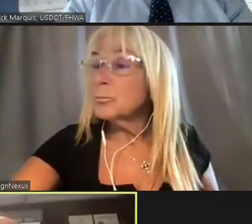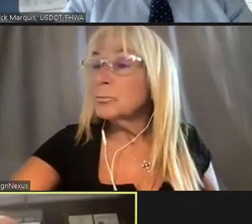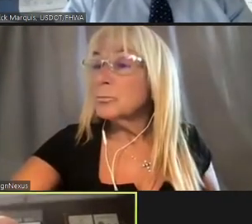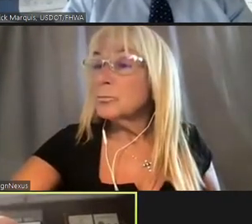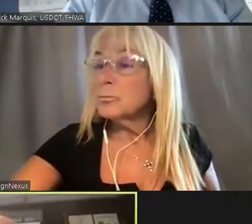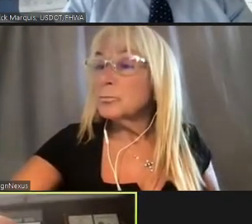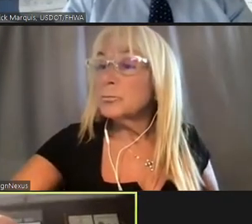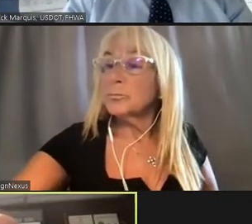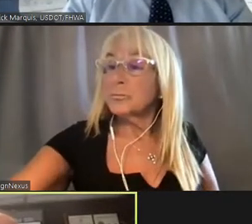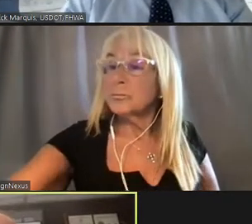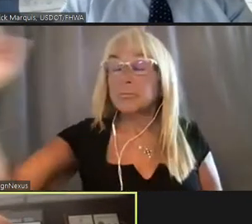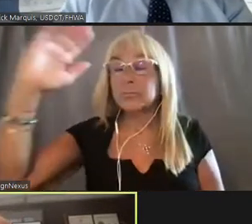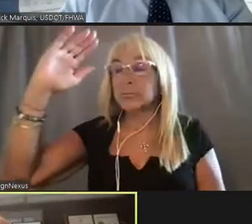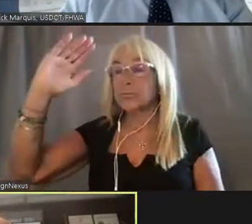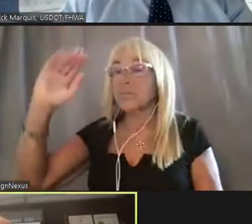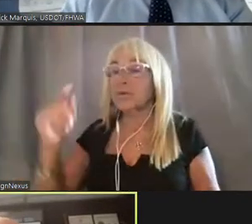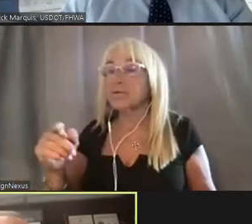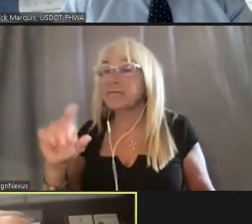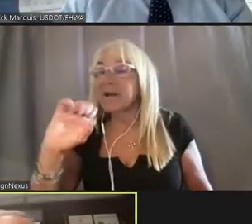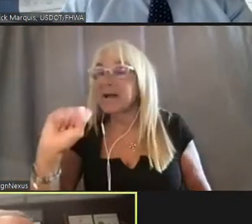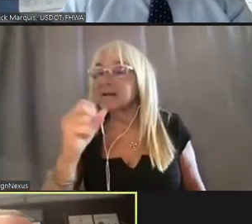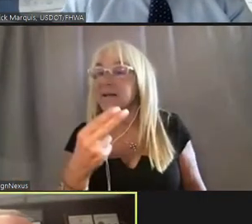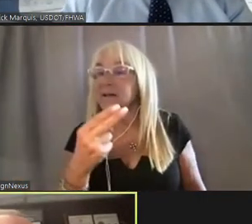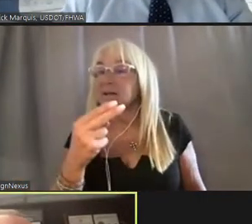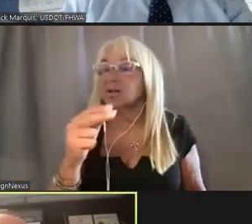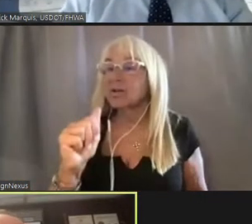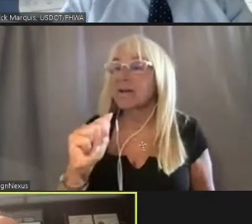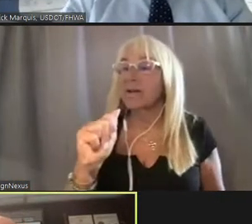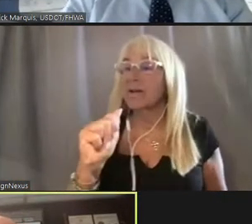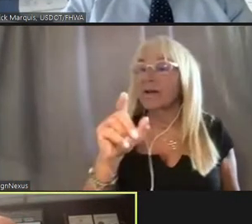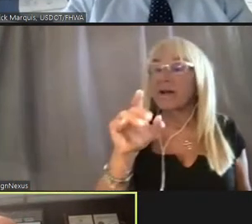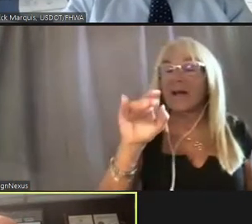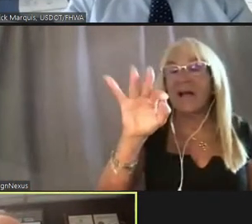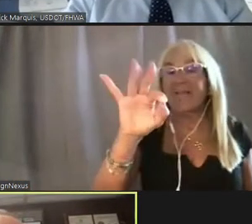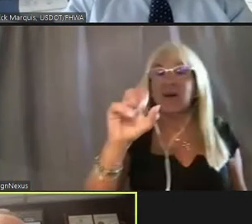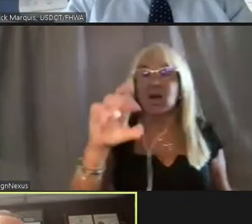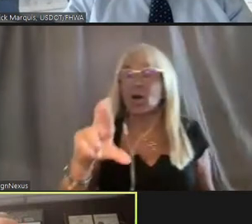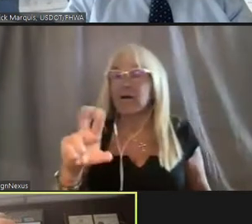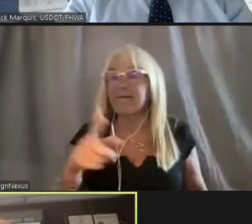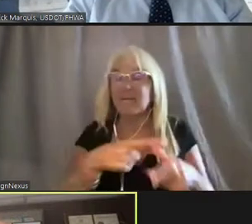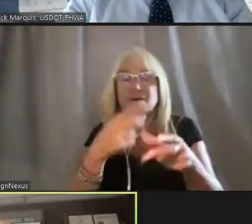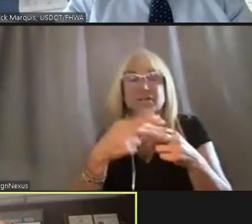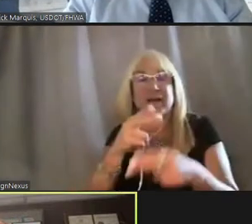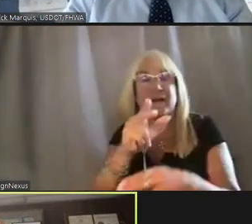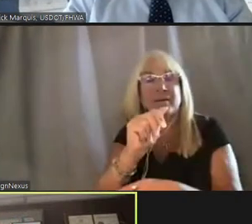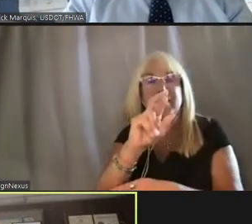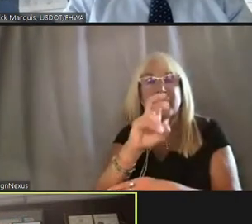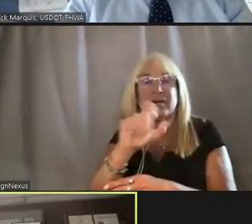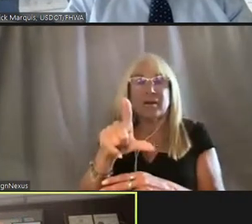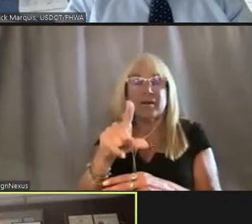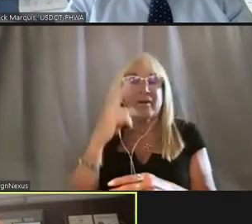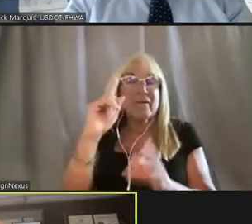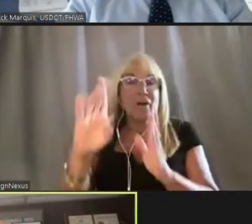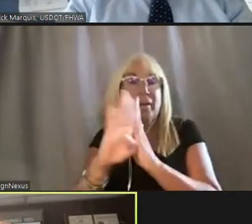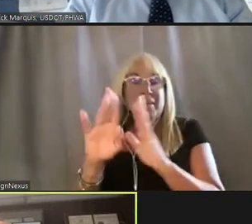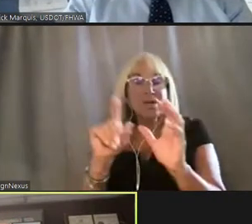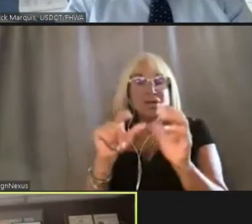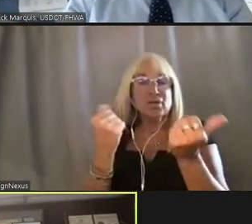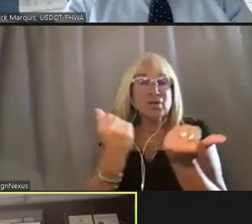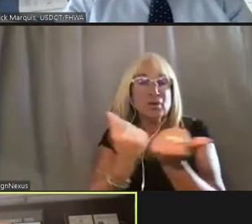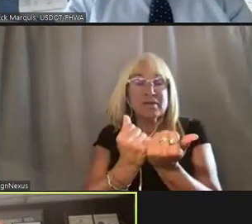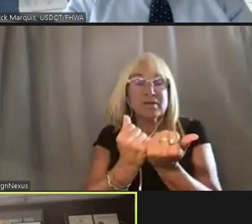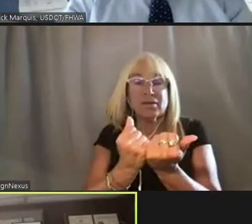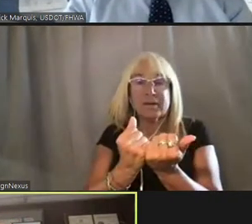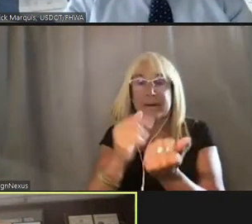good afternoon and uh on behalf of the bus Association of New York Banny